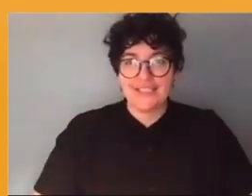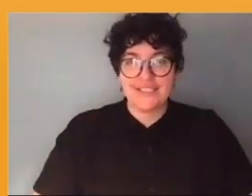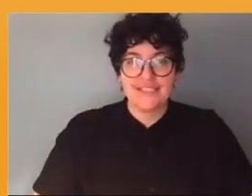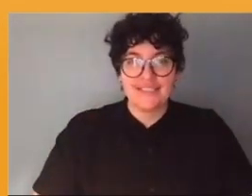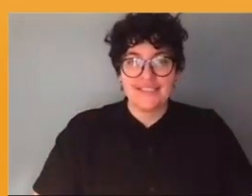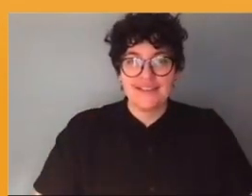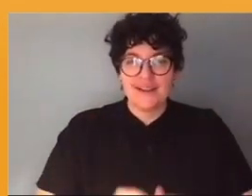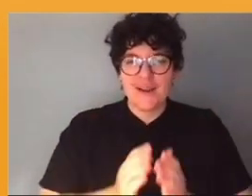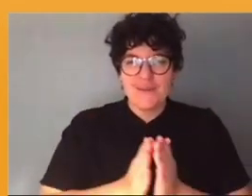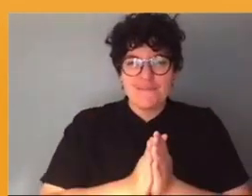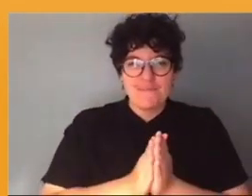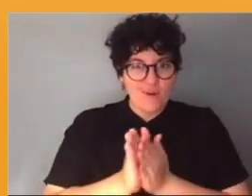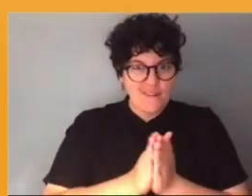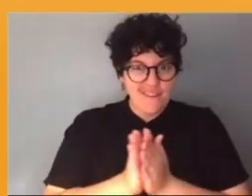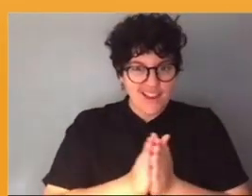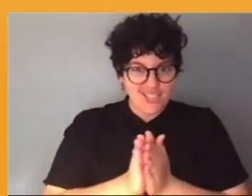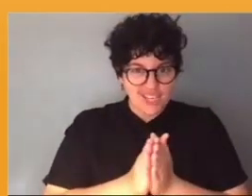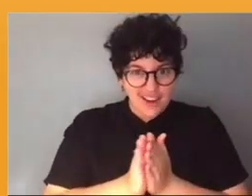motivation comes from